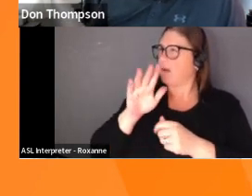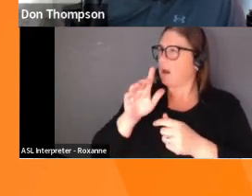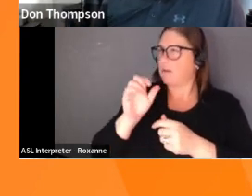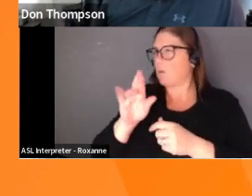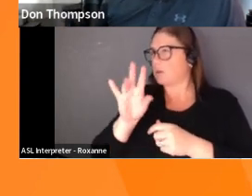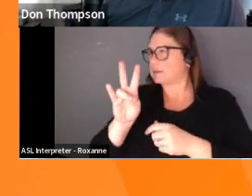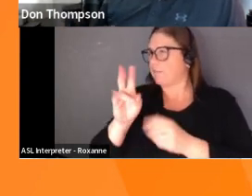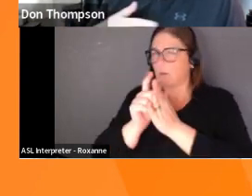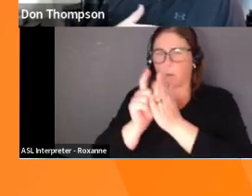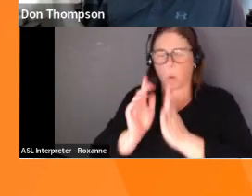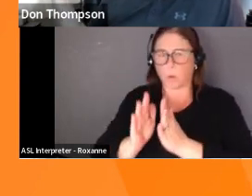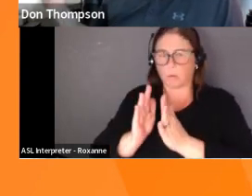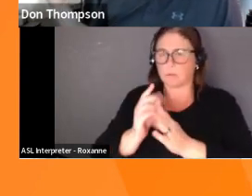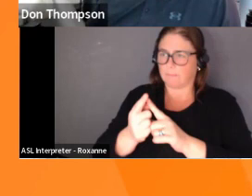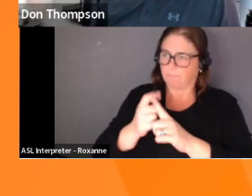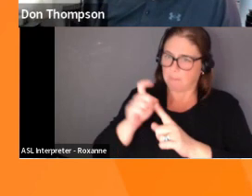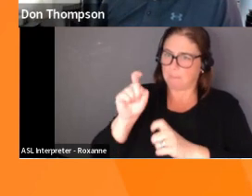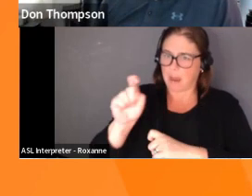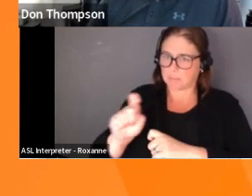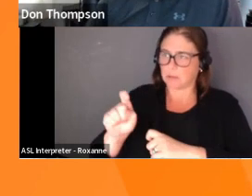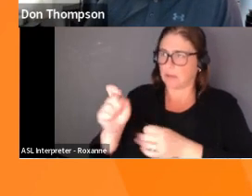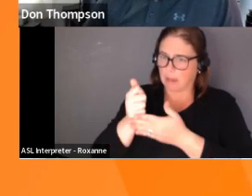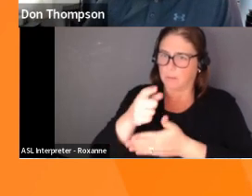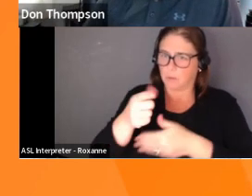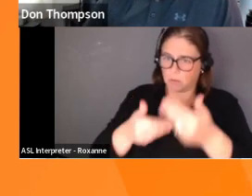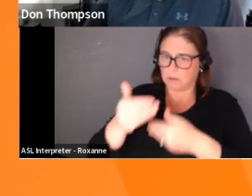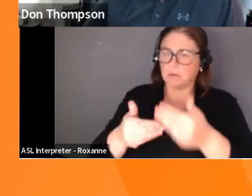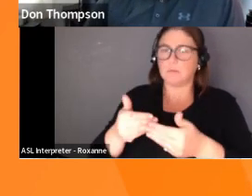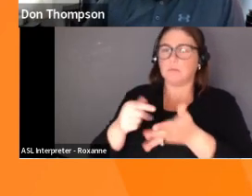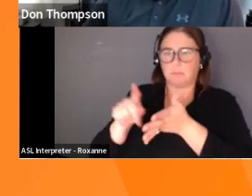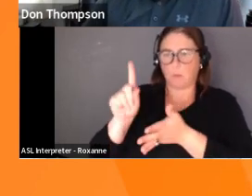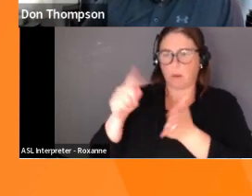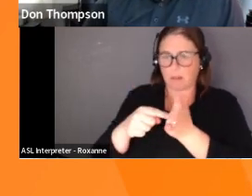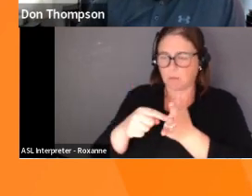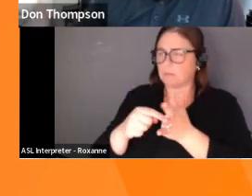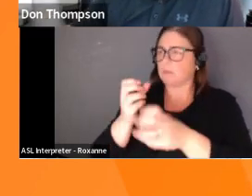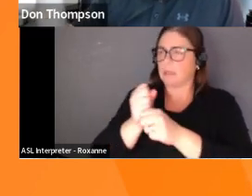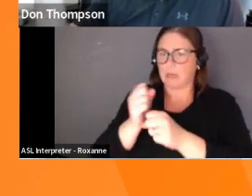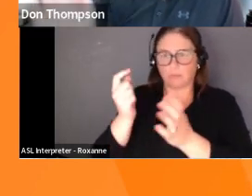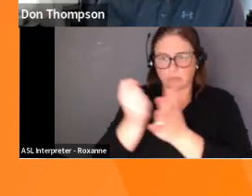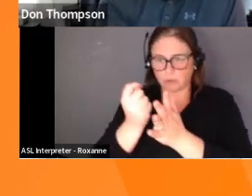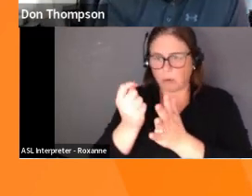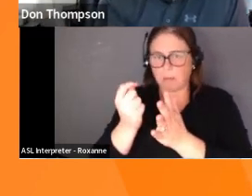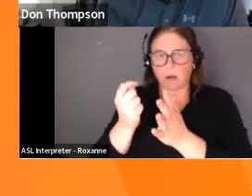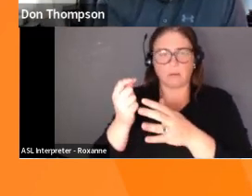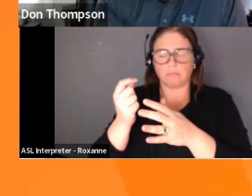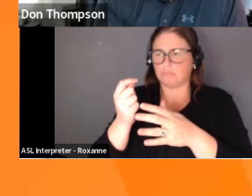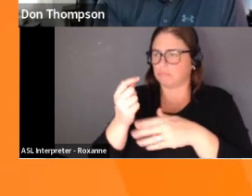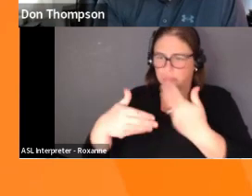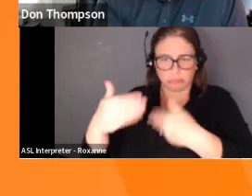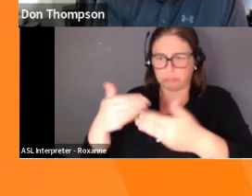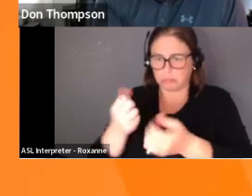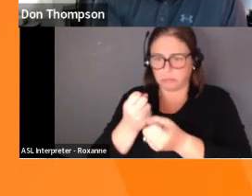every one of them, and they're all the same. They're lawyers. It's about $1,000. They get you a trademark. Away you go.